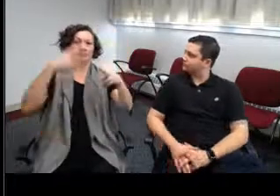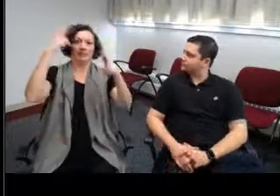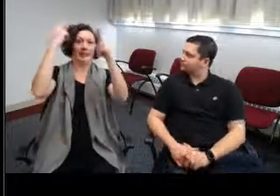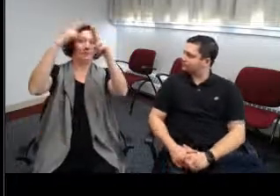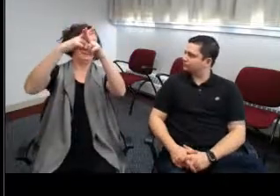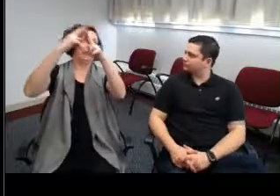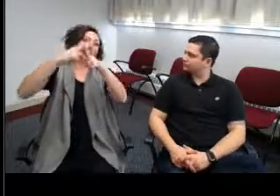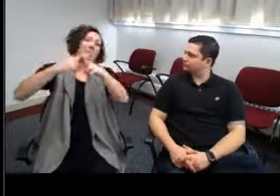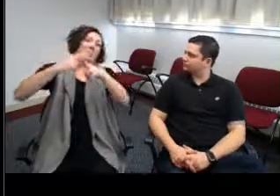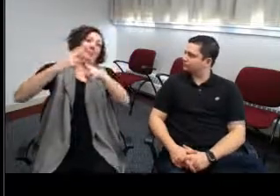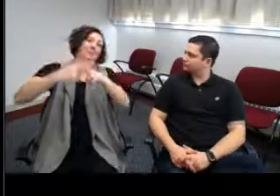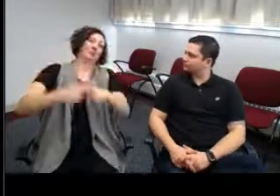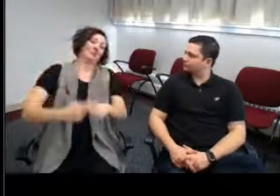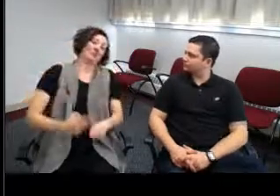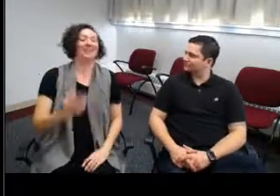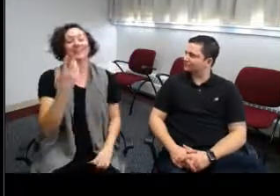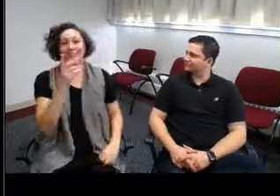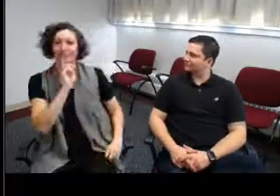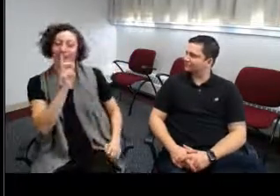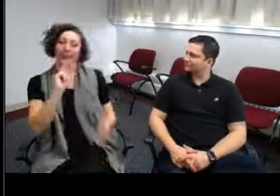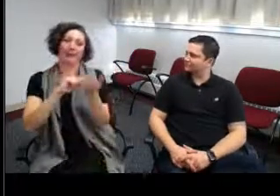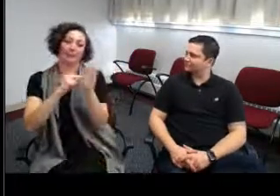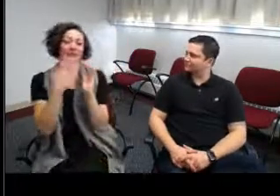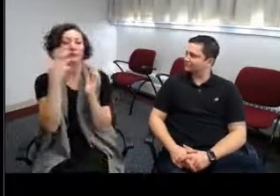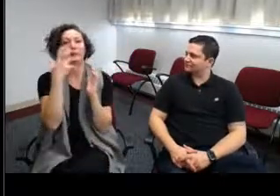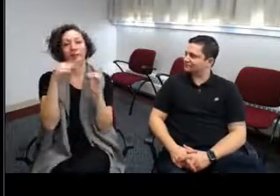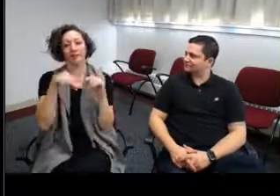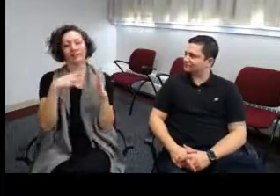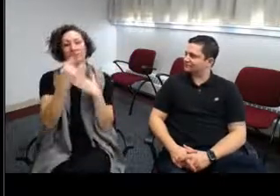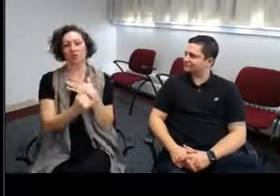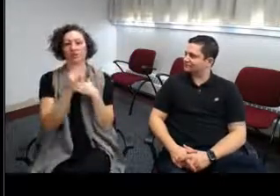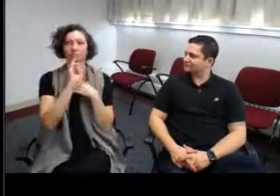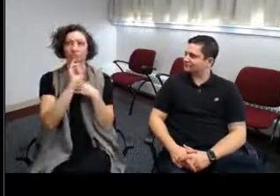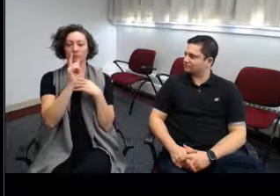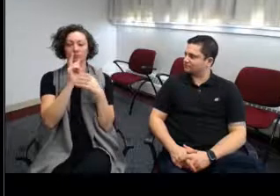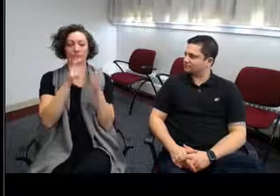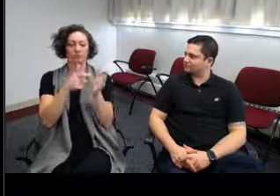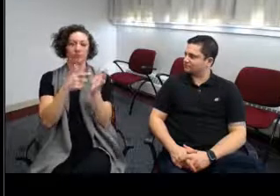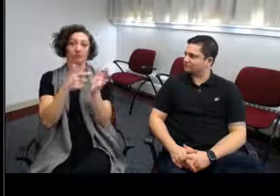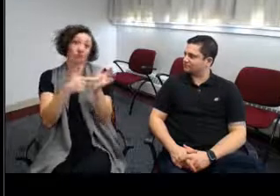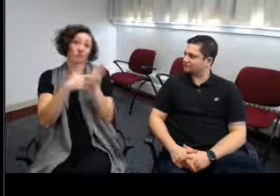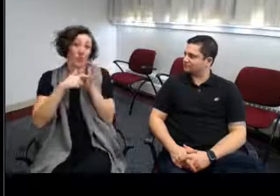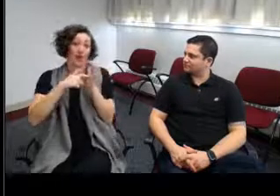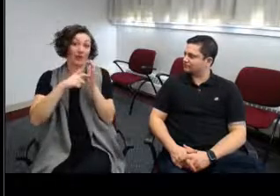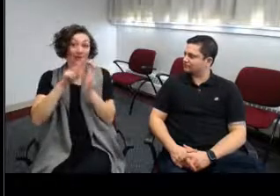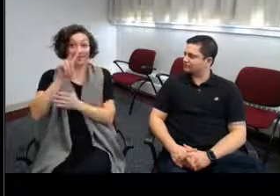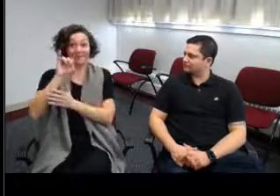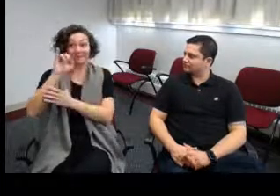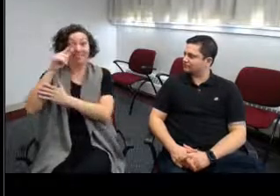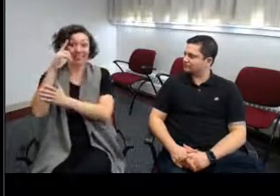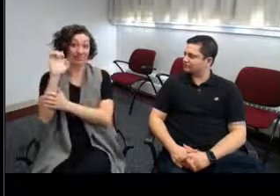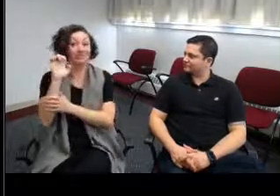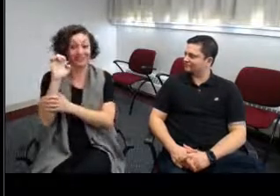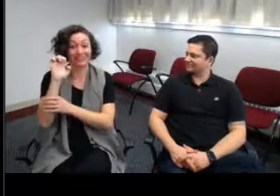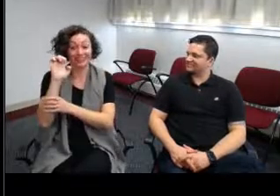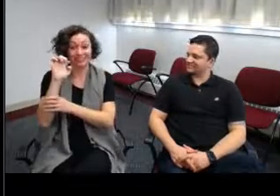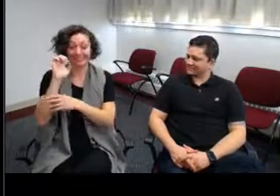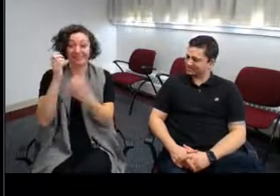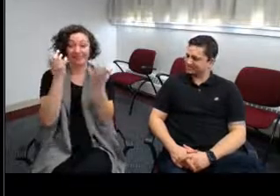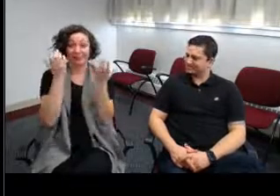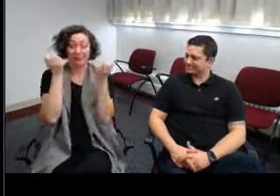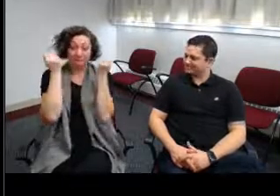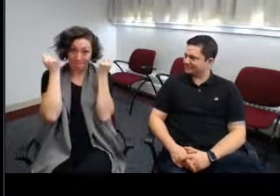Okay, so see the credits, the list of names. It really just shows that this project